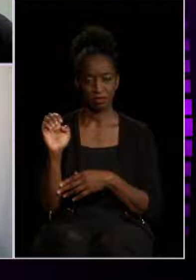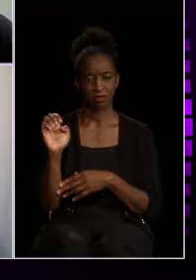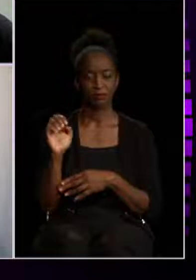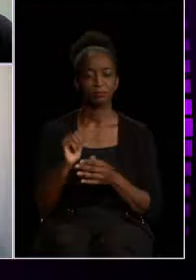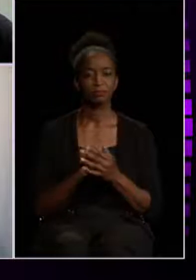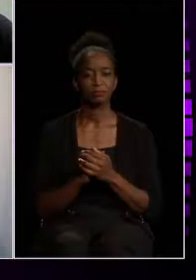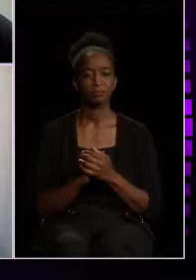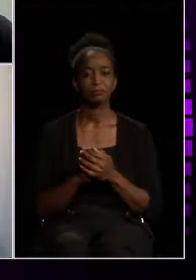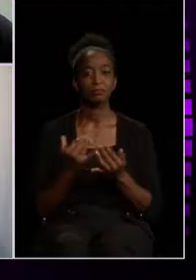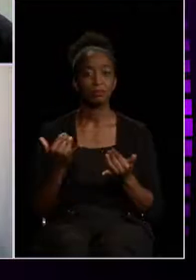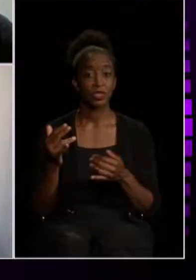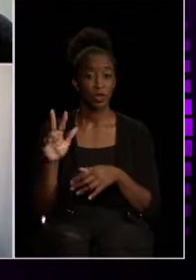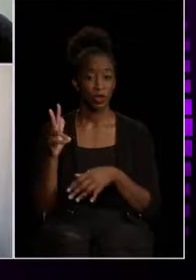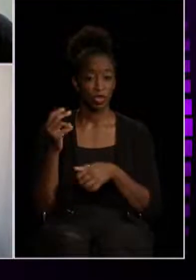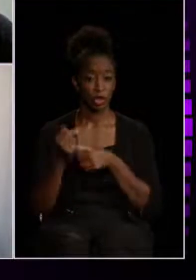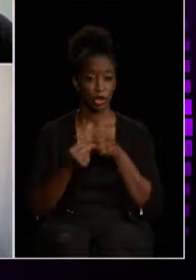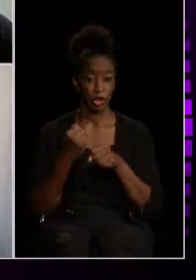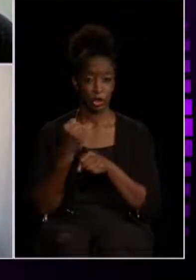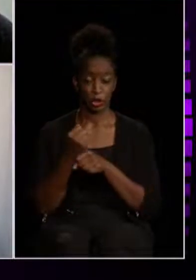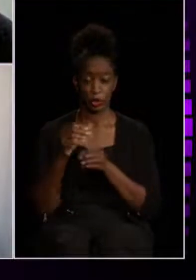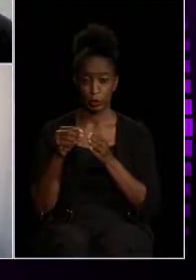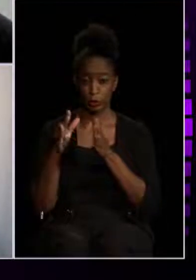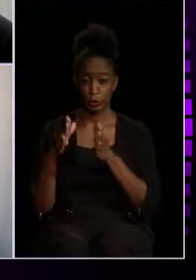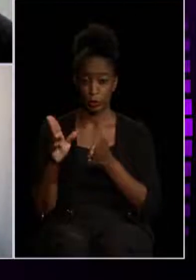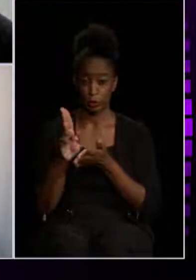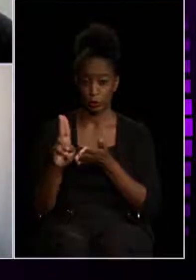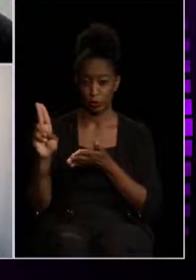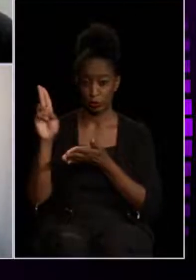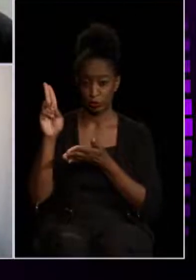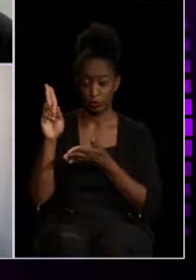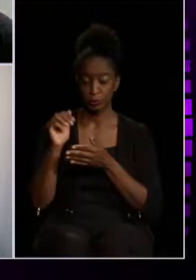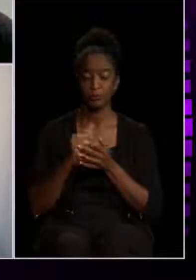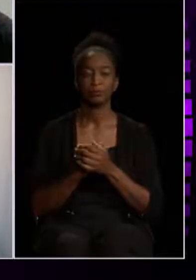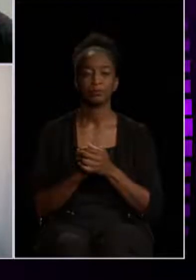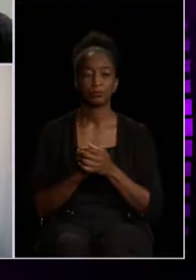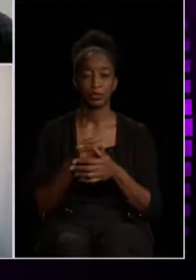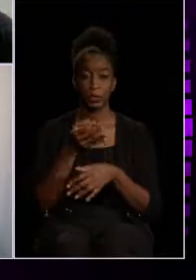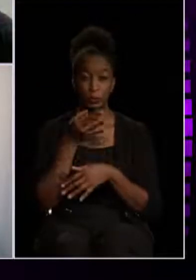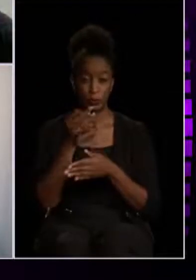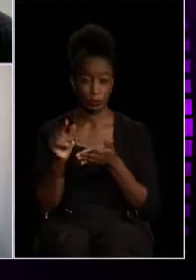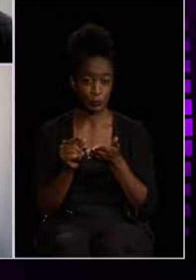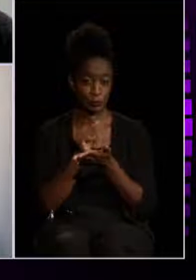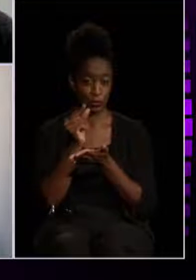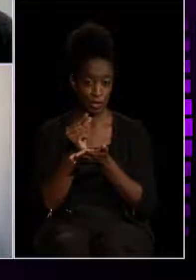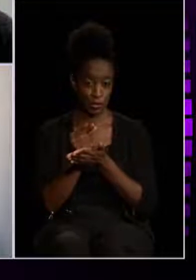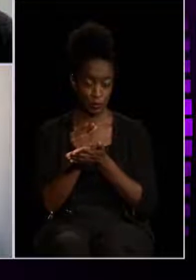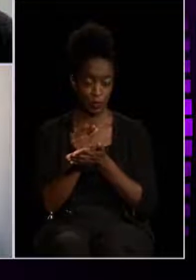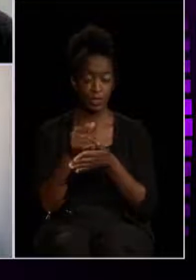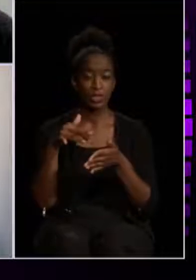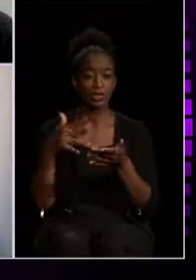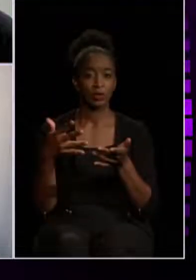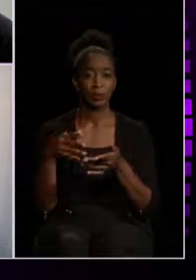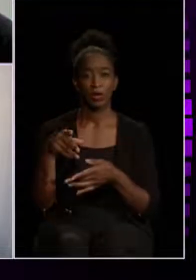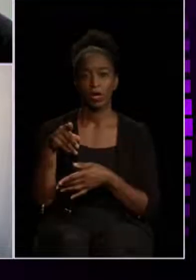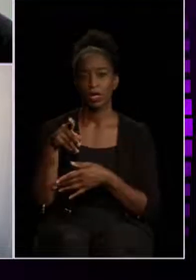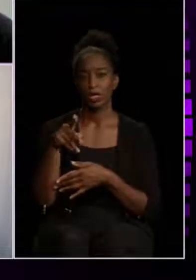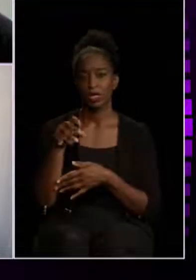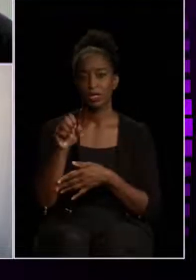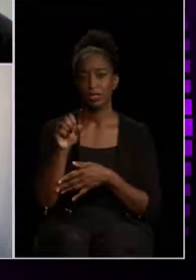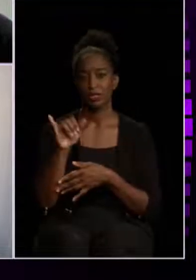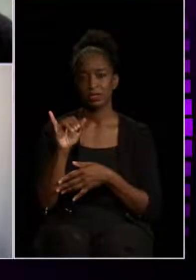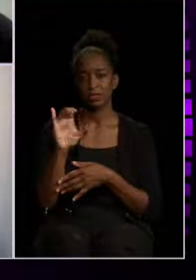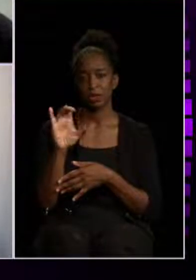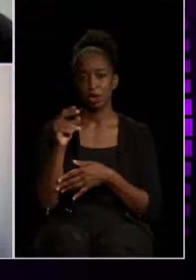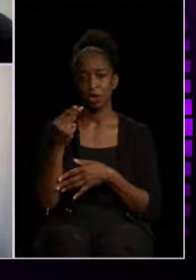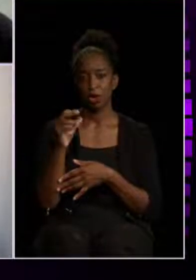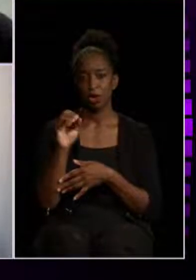University of the West Indies, KFL campus. She's in her final semester pursuing a psychology degree. She also intends to pursue her master's